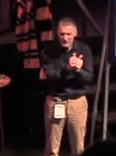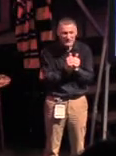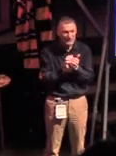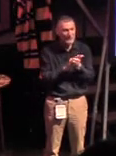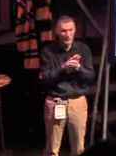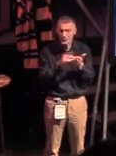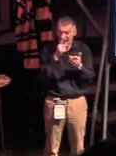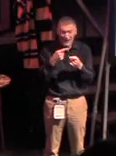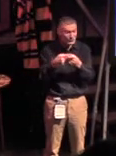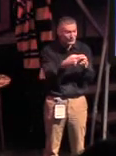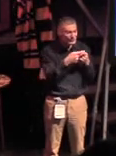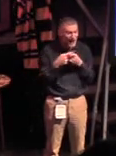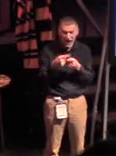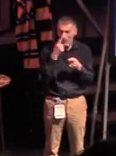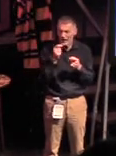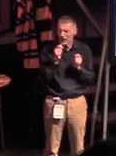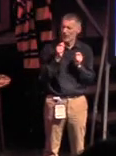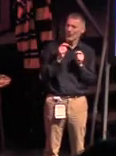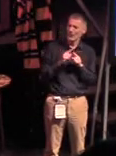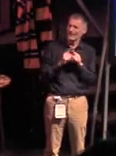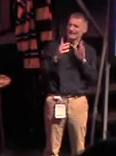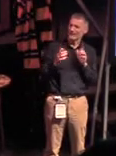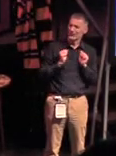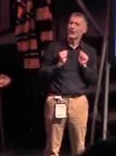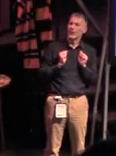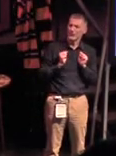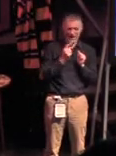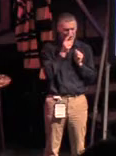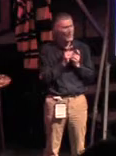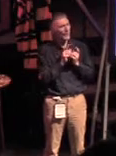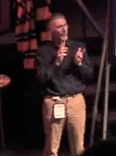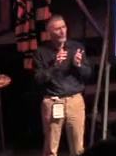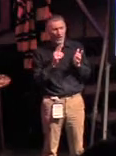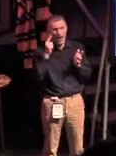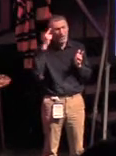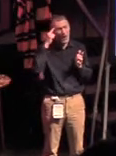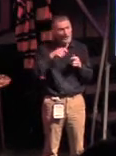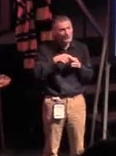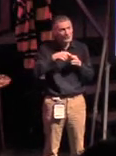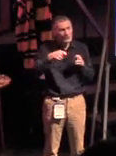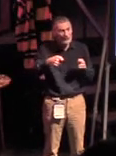and differ, stretch our views and minds and senses.